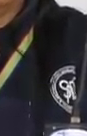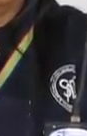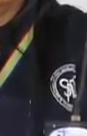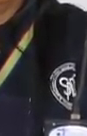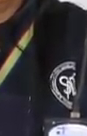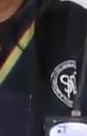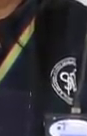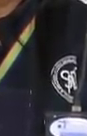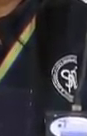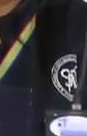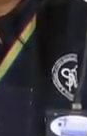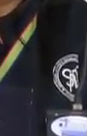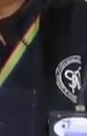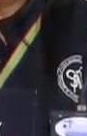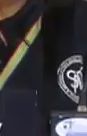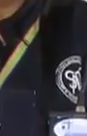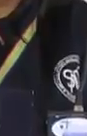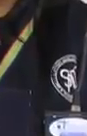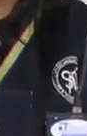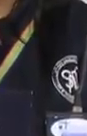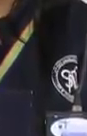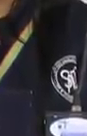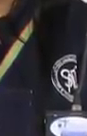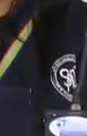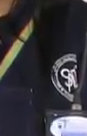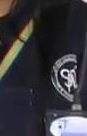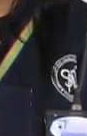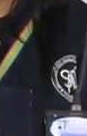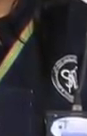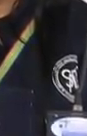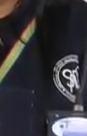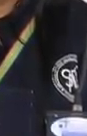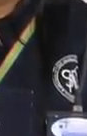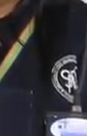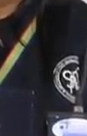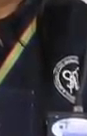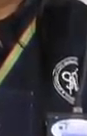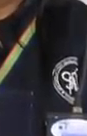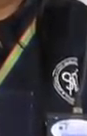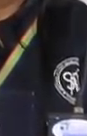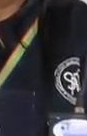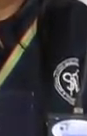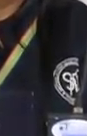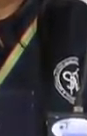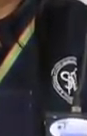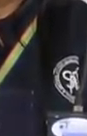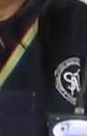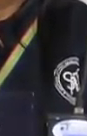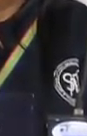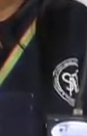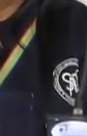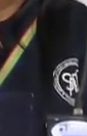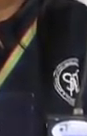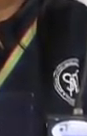of observing elections. If by our own templates we are satisfied, we will do it.